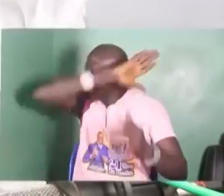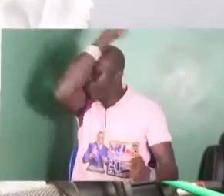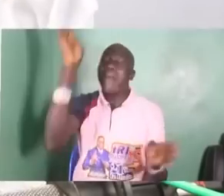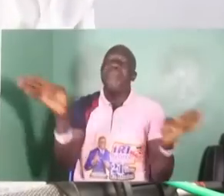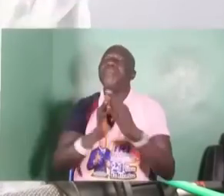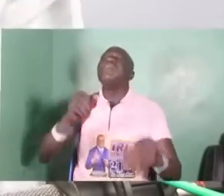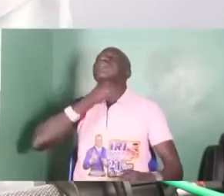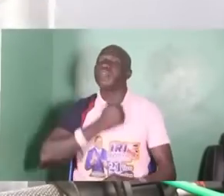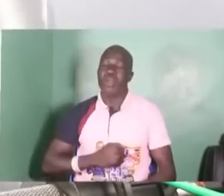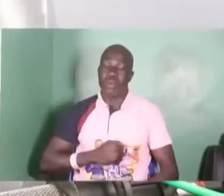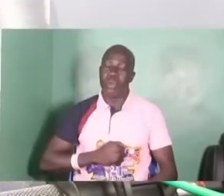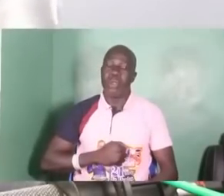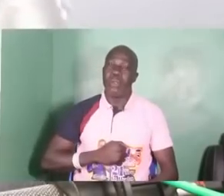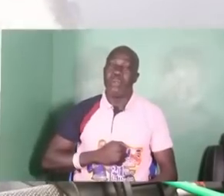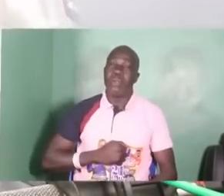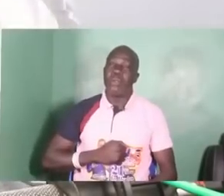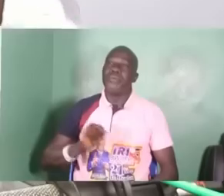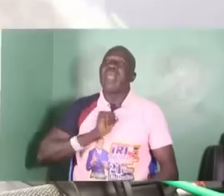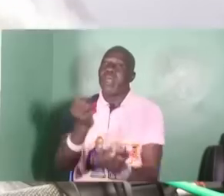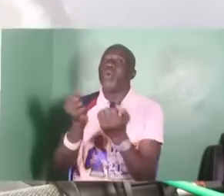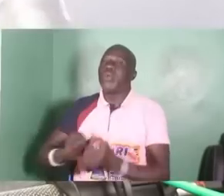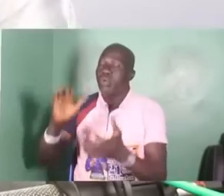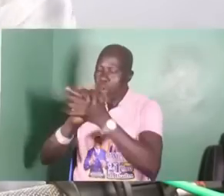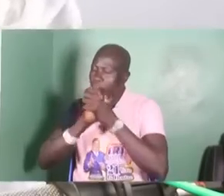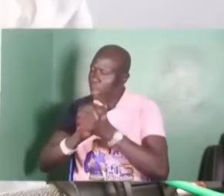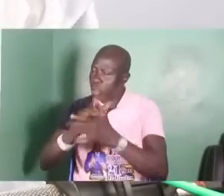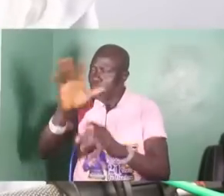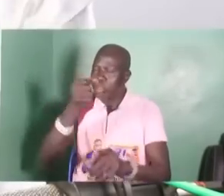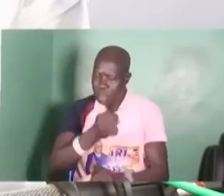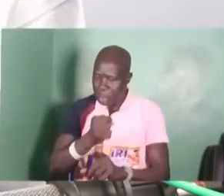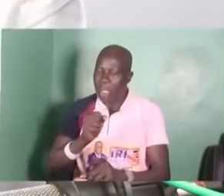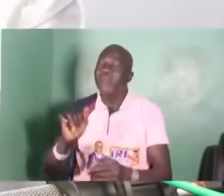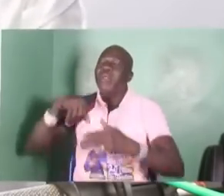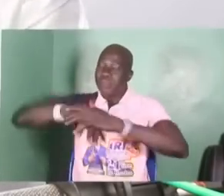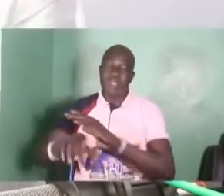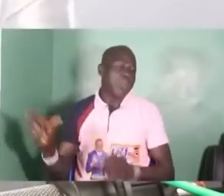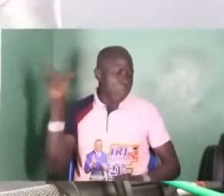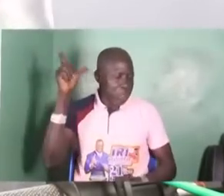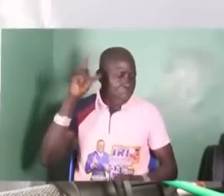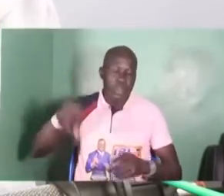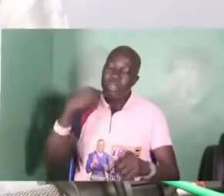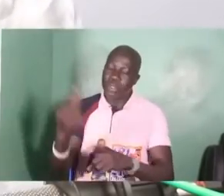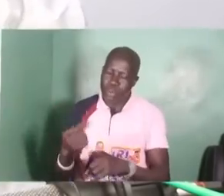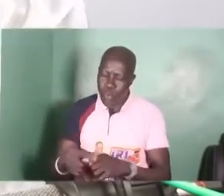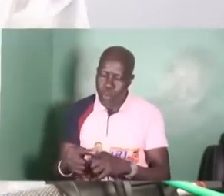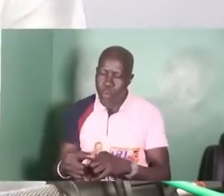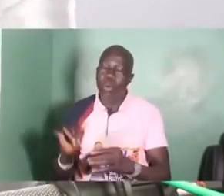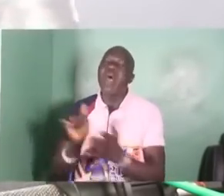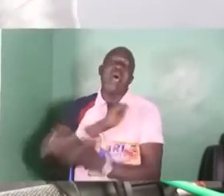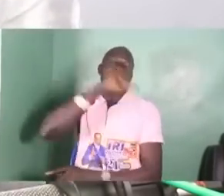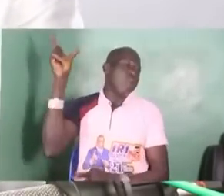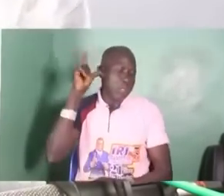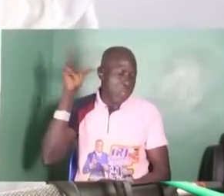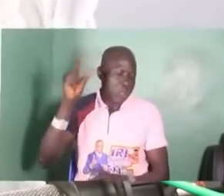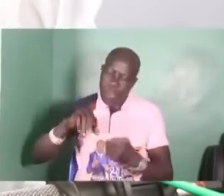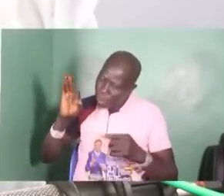Age God give to you. Peace. All of you doing the thing of joy today, like naming ceremony, like you pass baby,